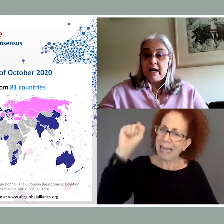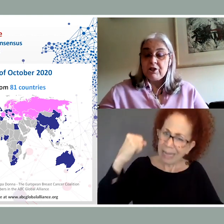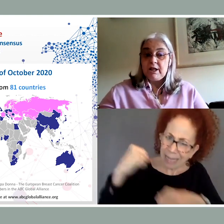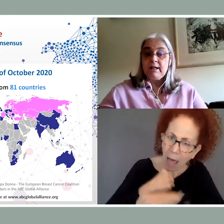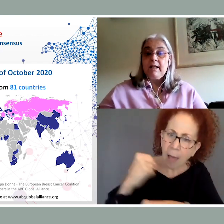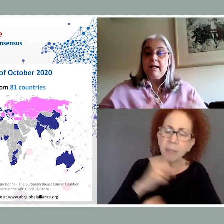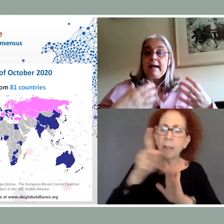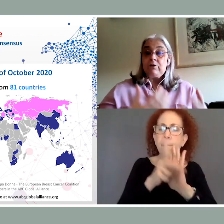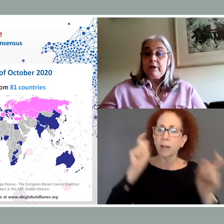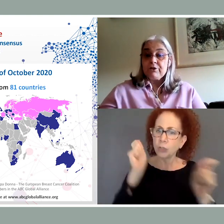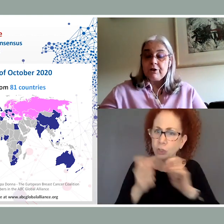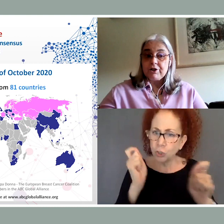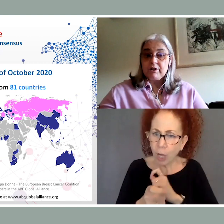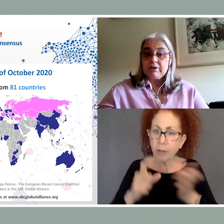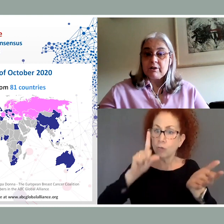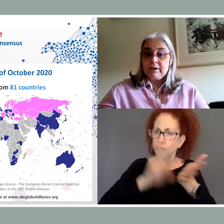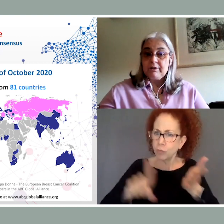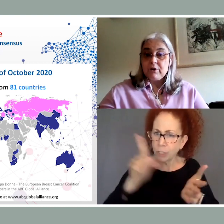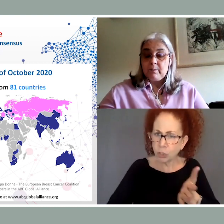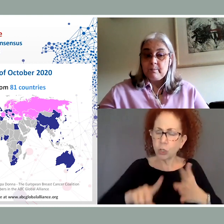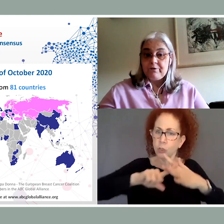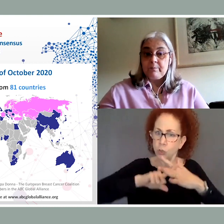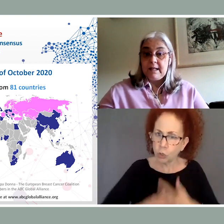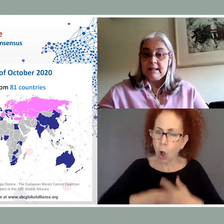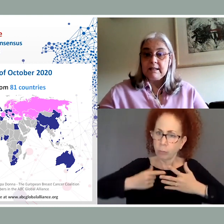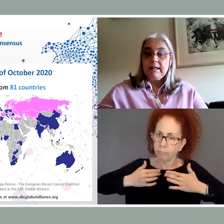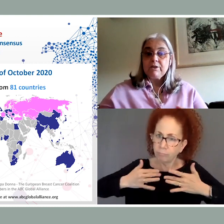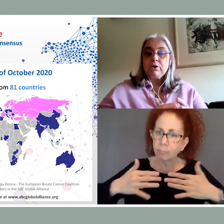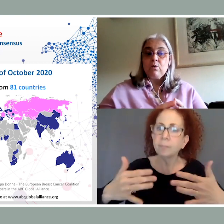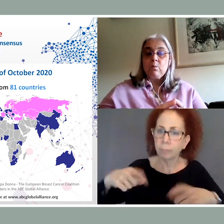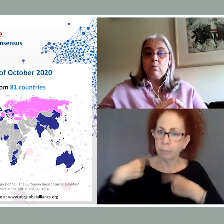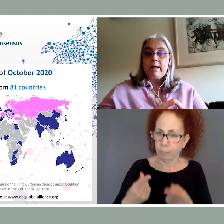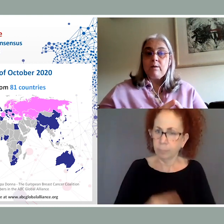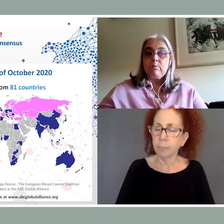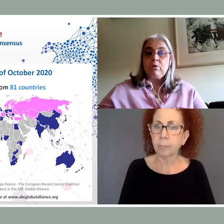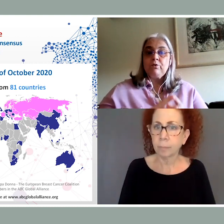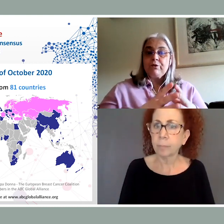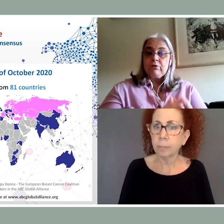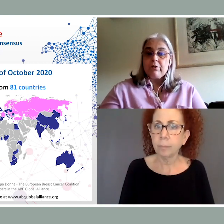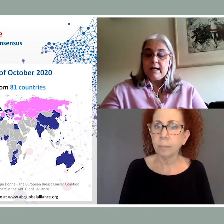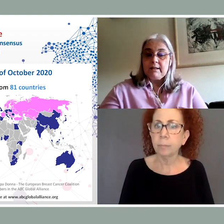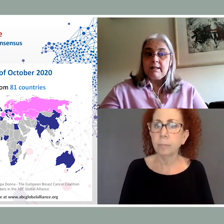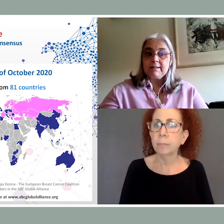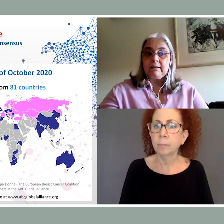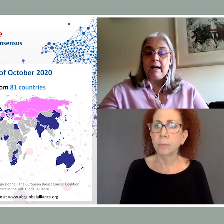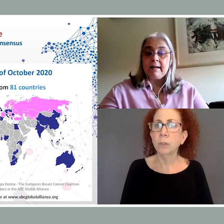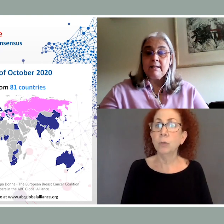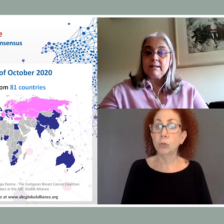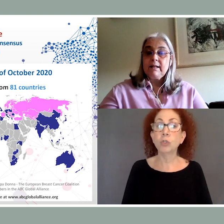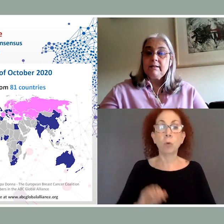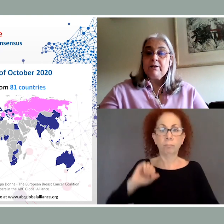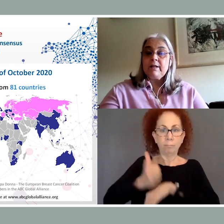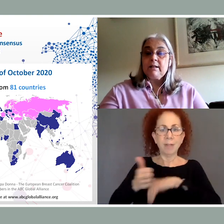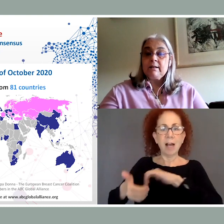policy changing, and research started from this. So we moved to create this